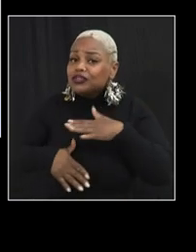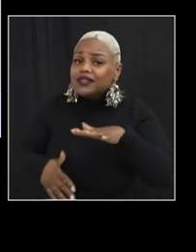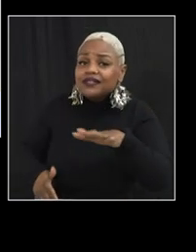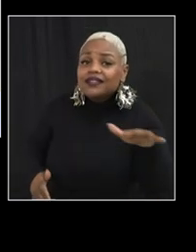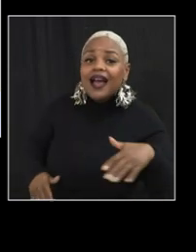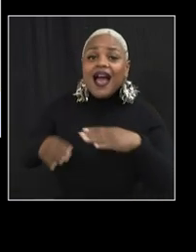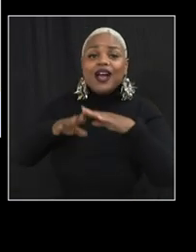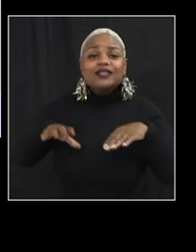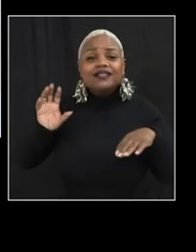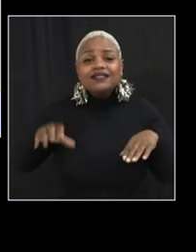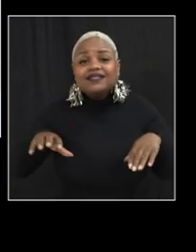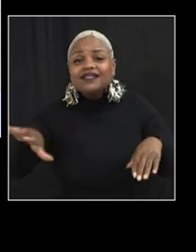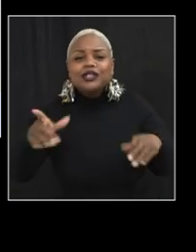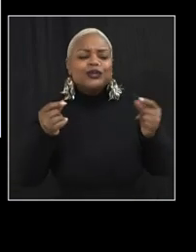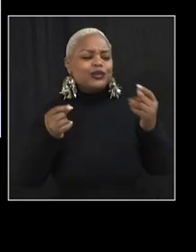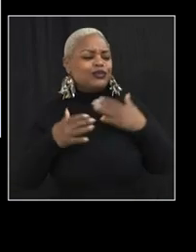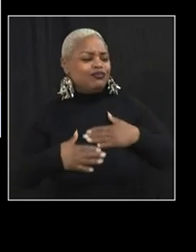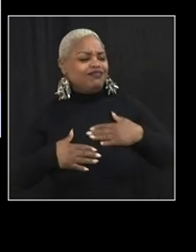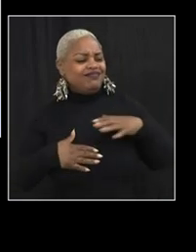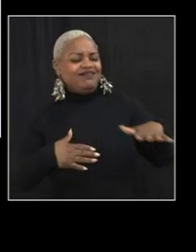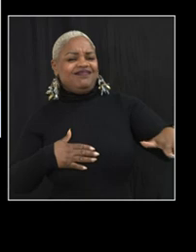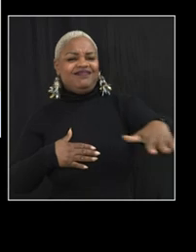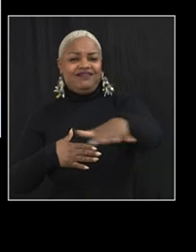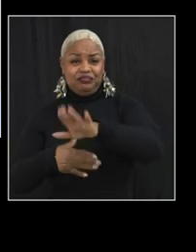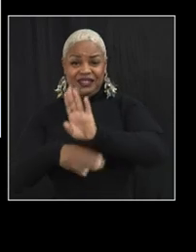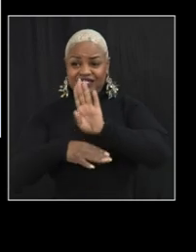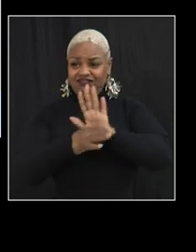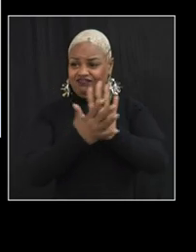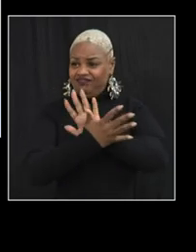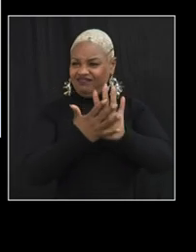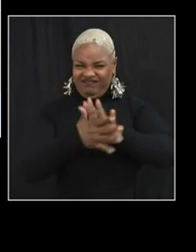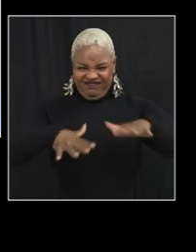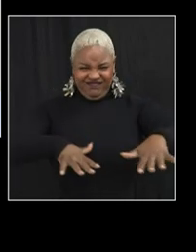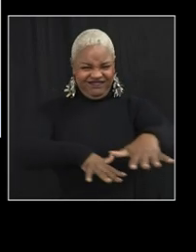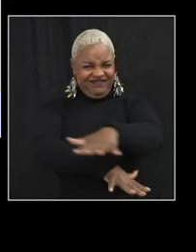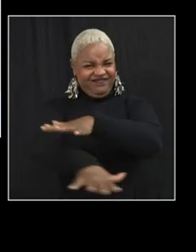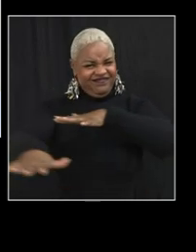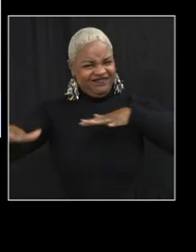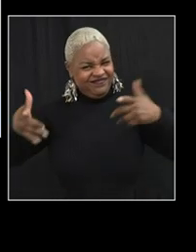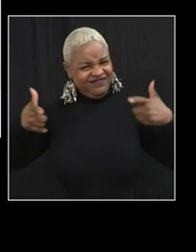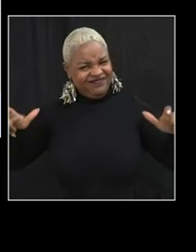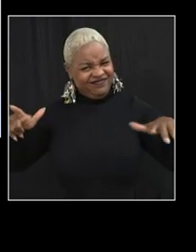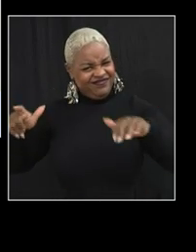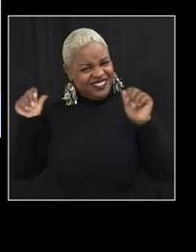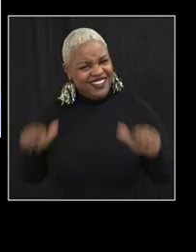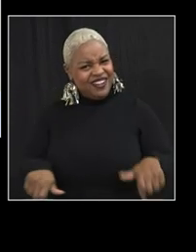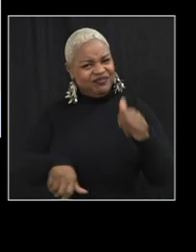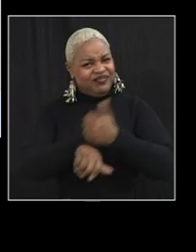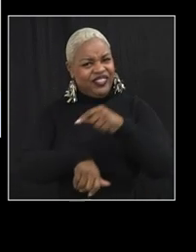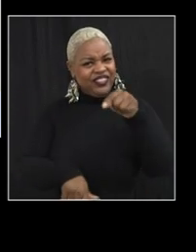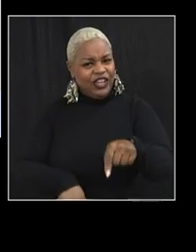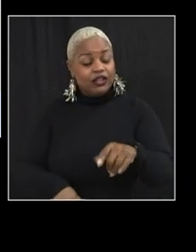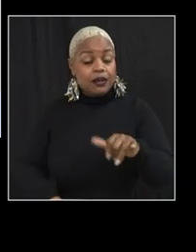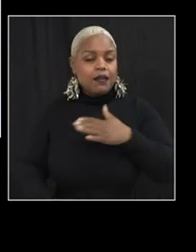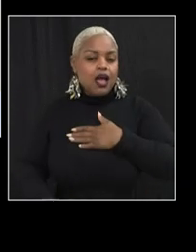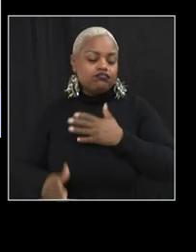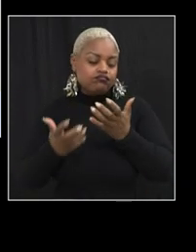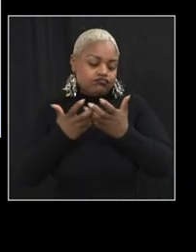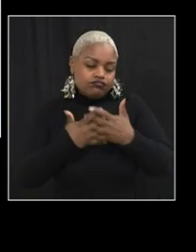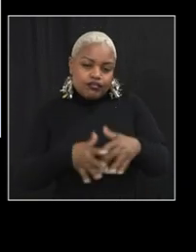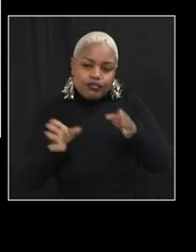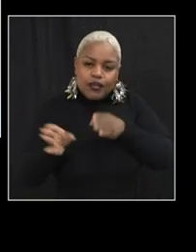commercial development. So that is the plan that I would move forward with at the Council of the District of